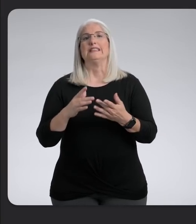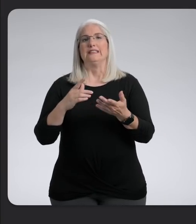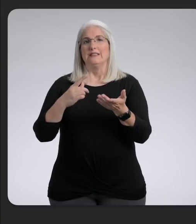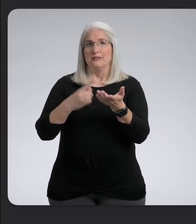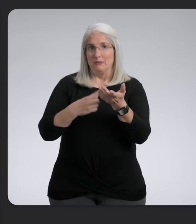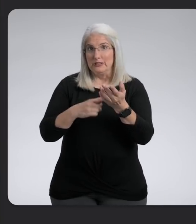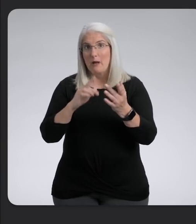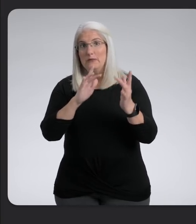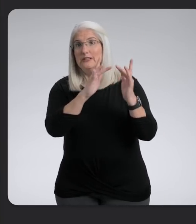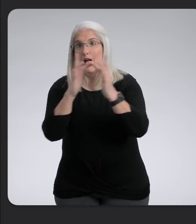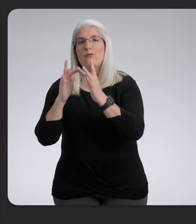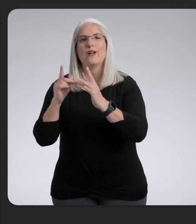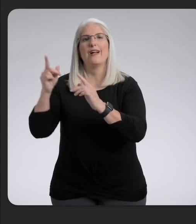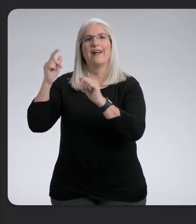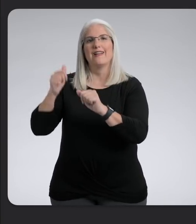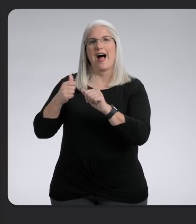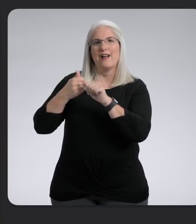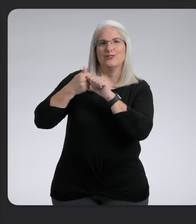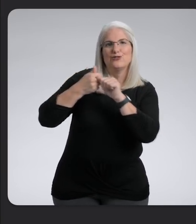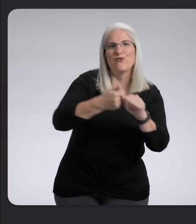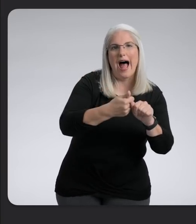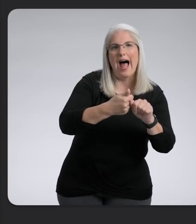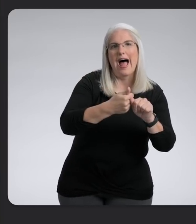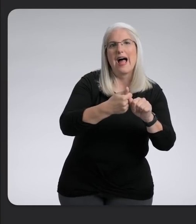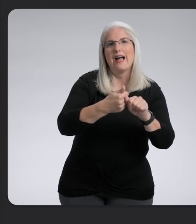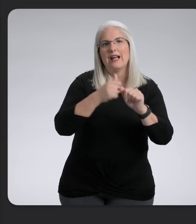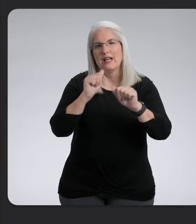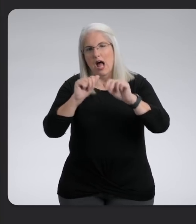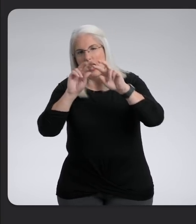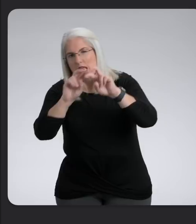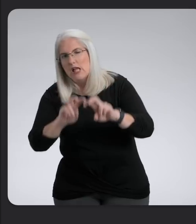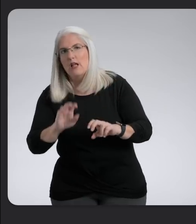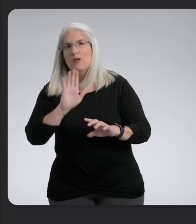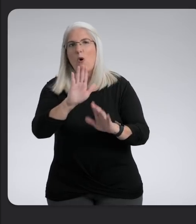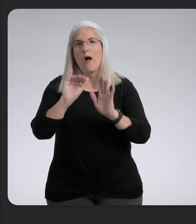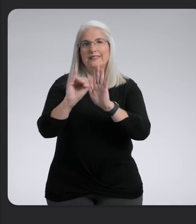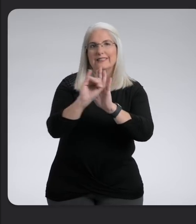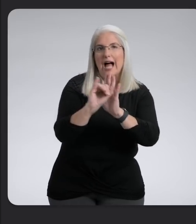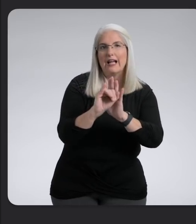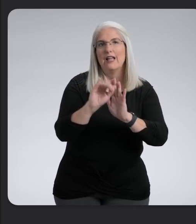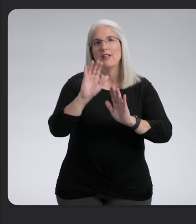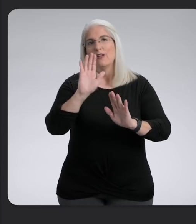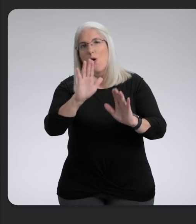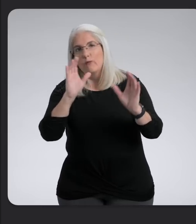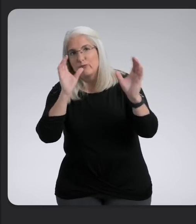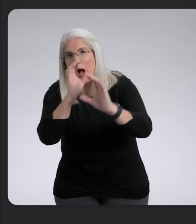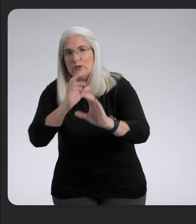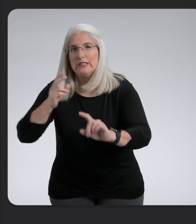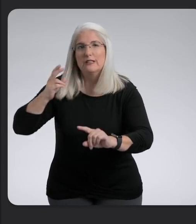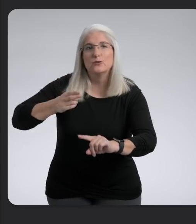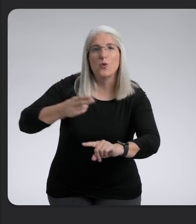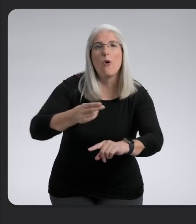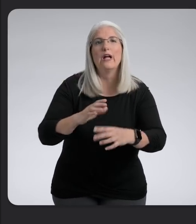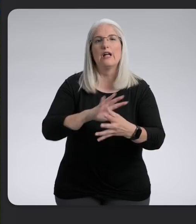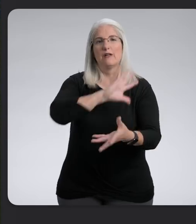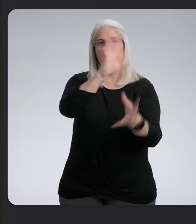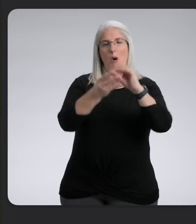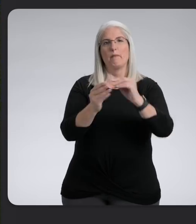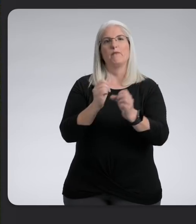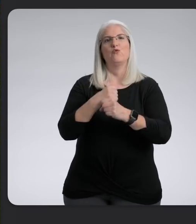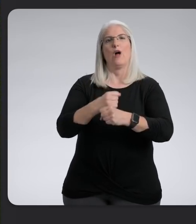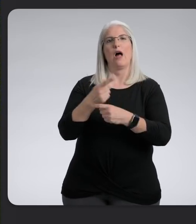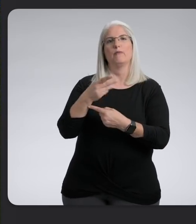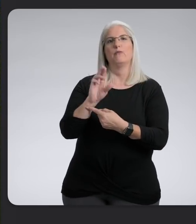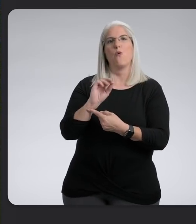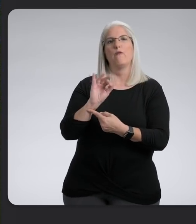scenes, network providers and websites can combine your identity and browsing history into a detailed profile about you.